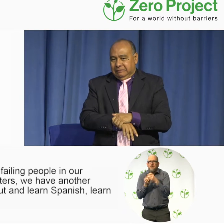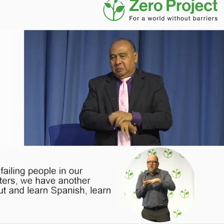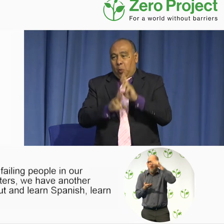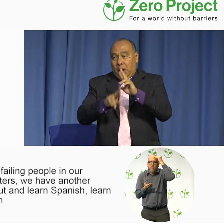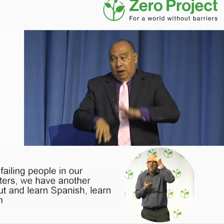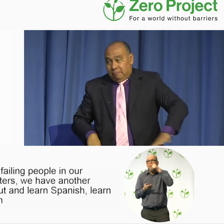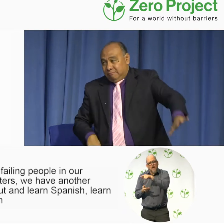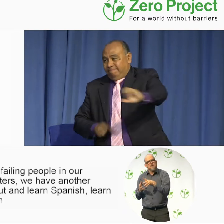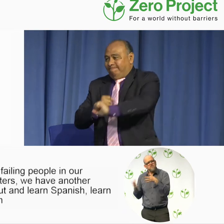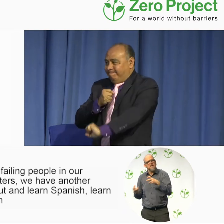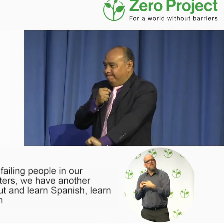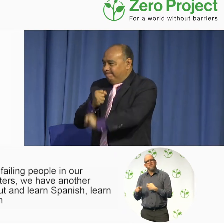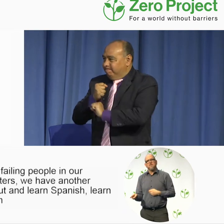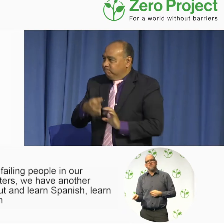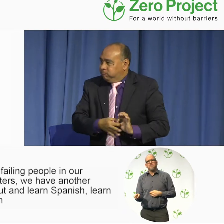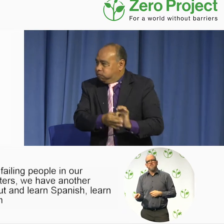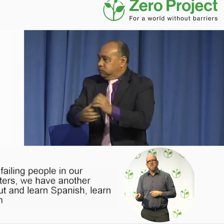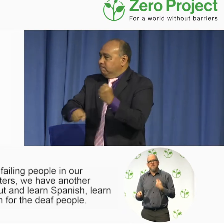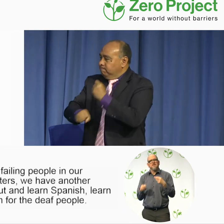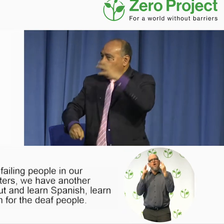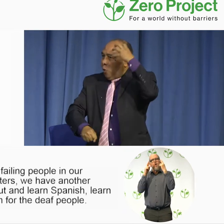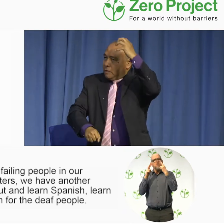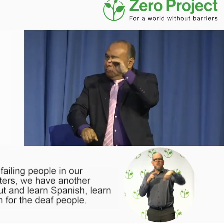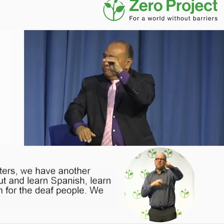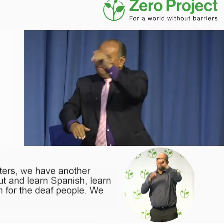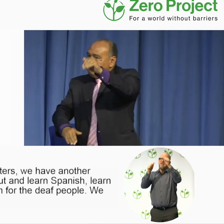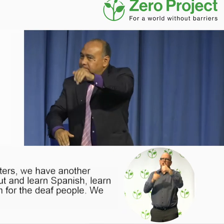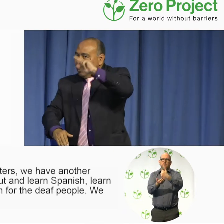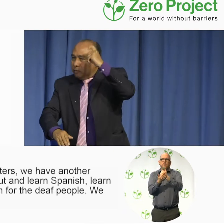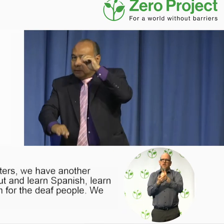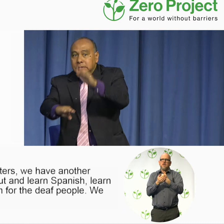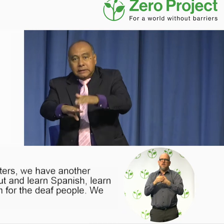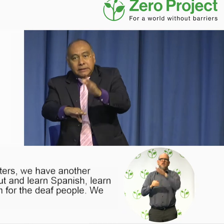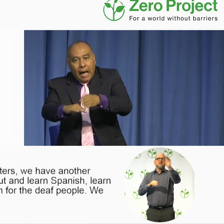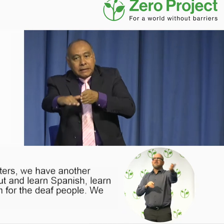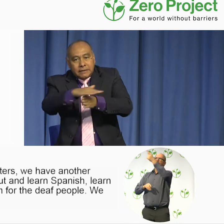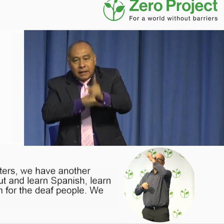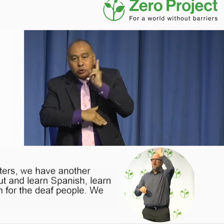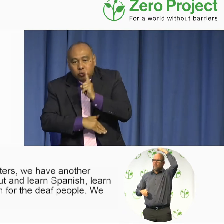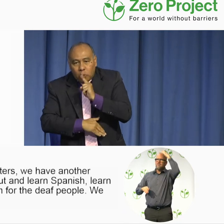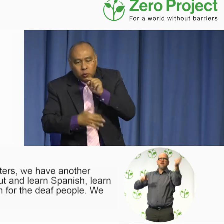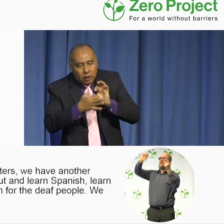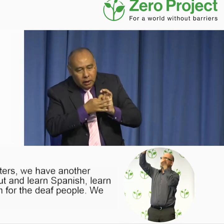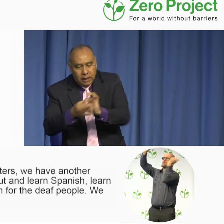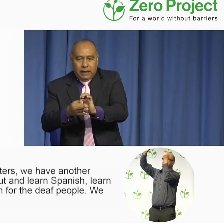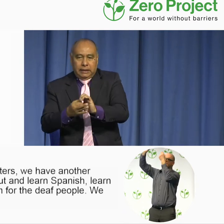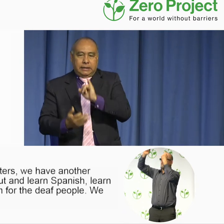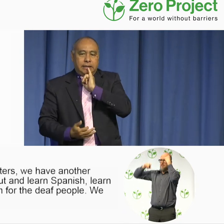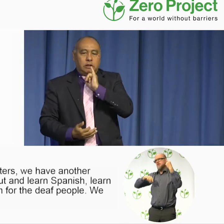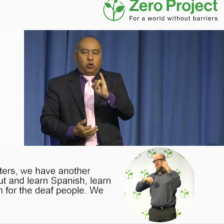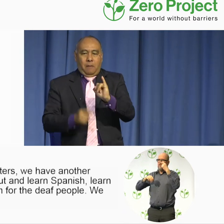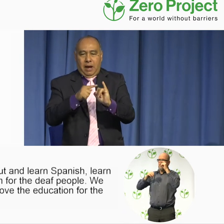language, and this is the bigger problem for the deaf people. We need to the government to help us